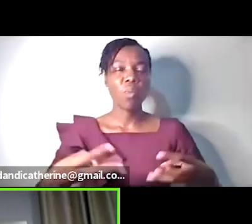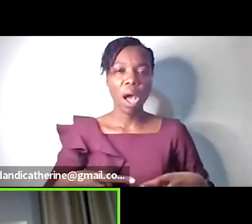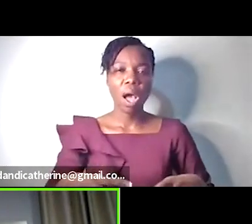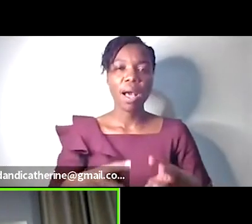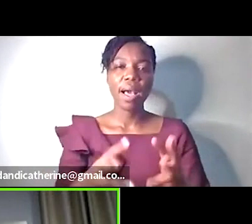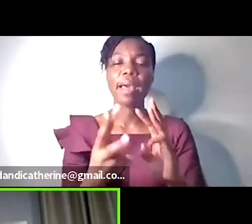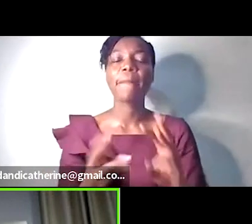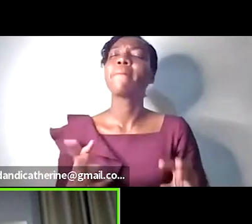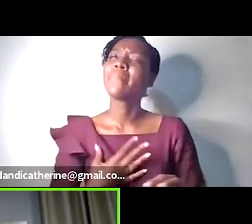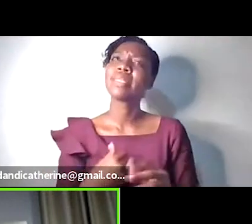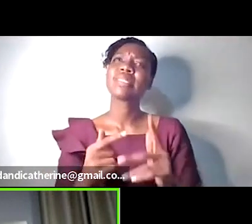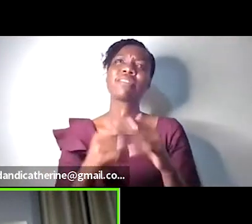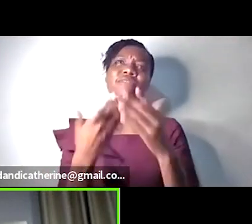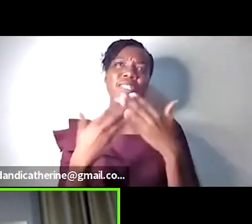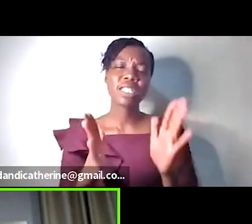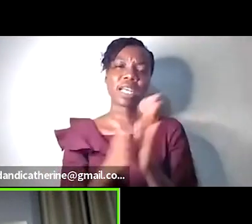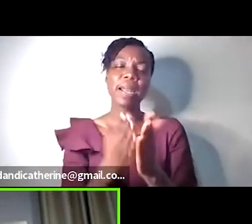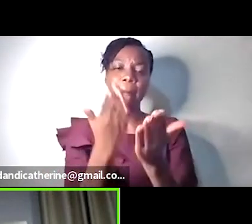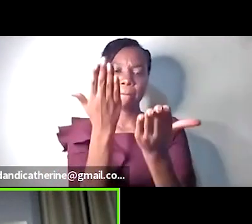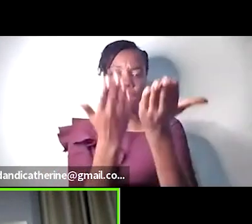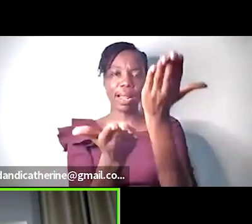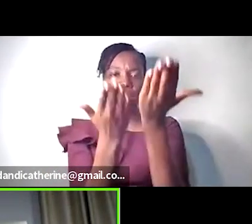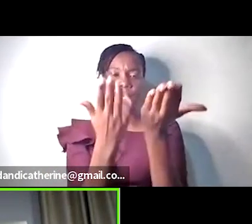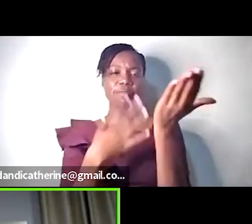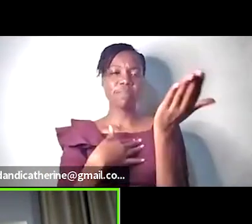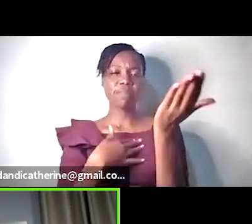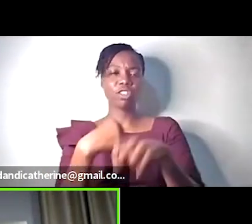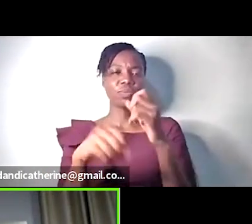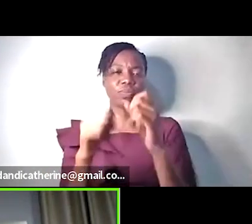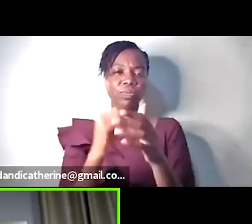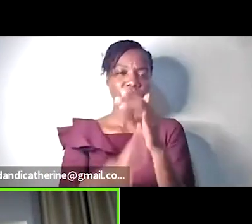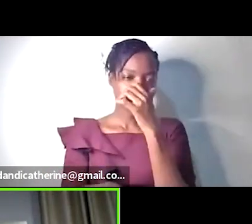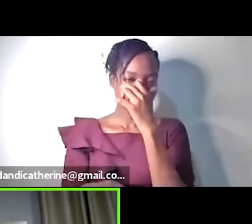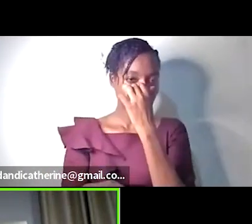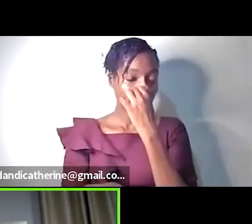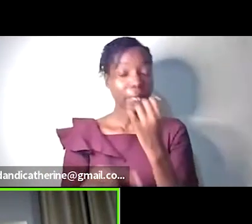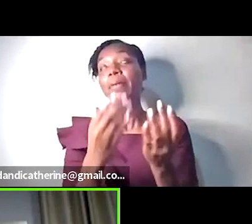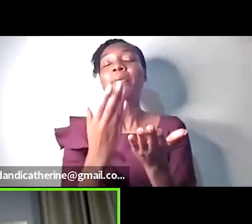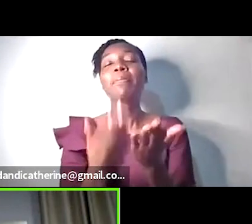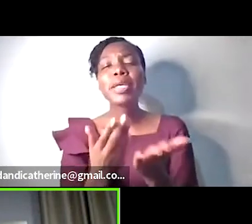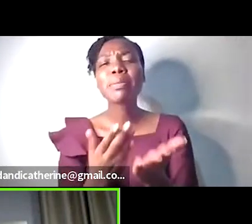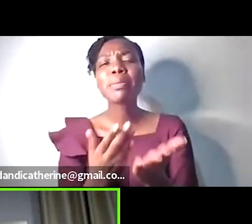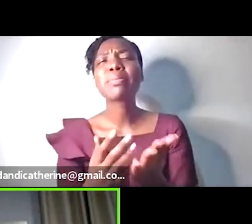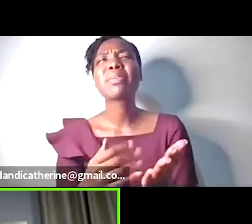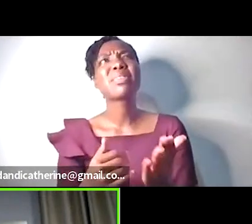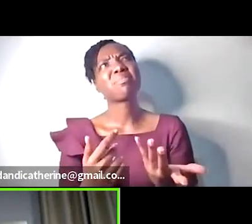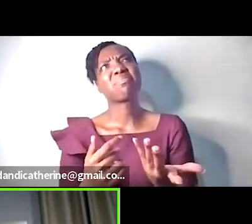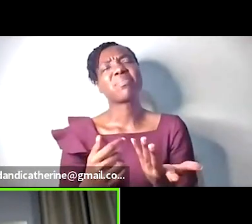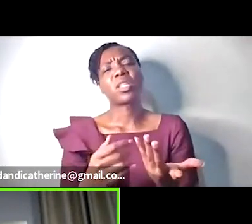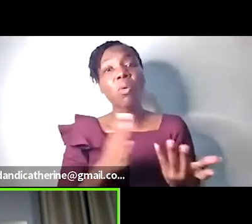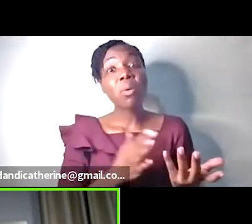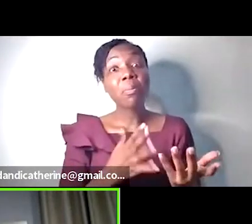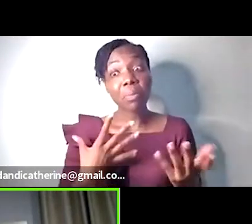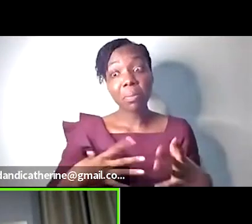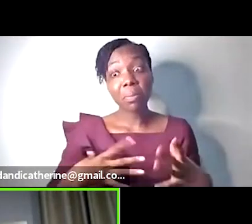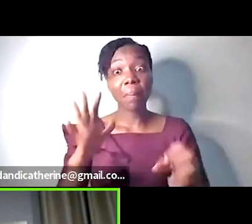and balanced what I have to do. Women are expected to be homemakers. Many of us are homemakers,